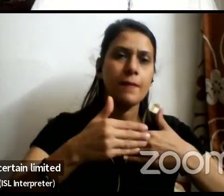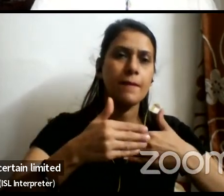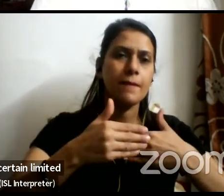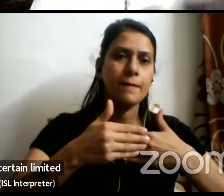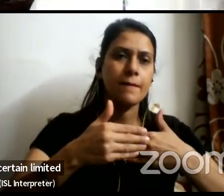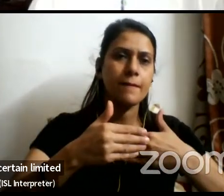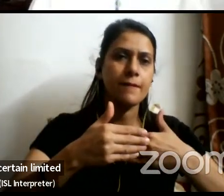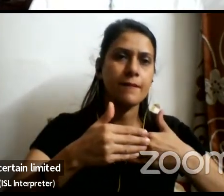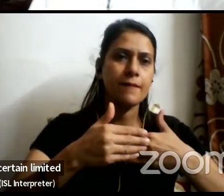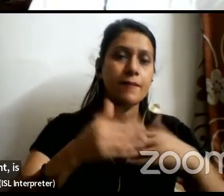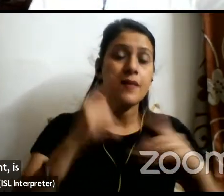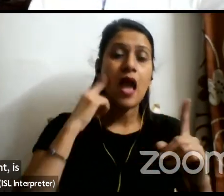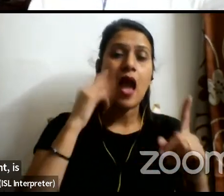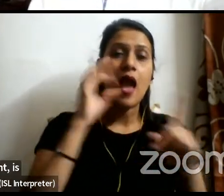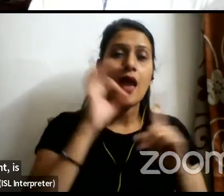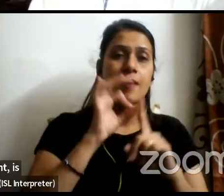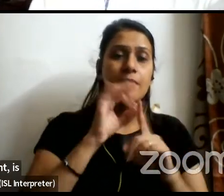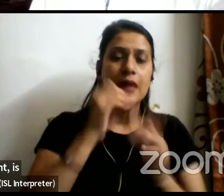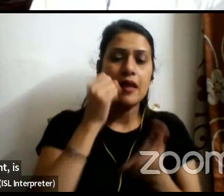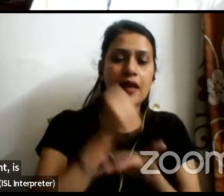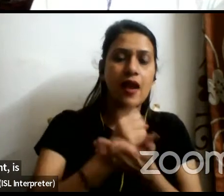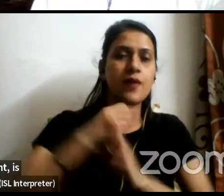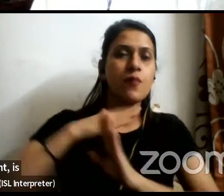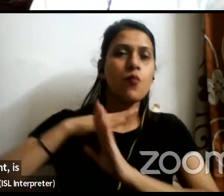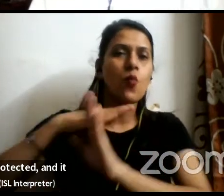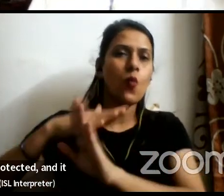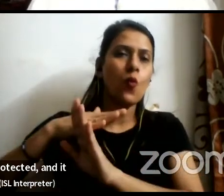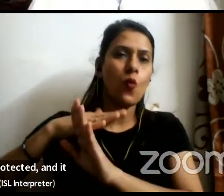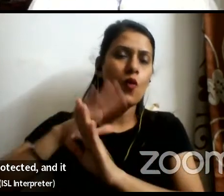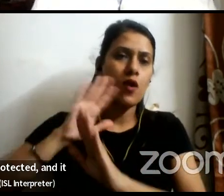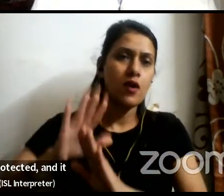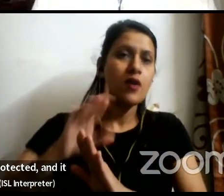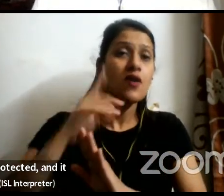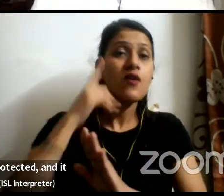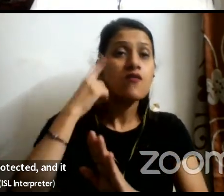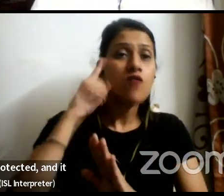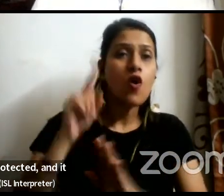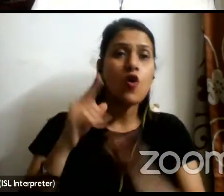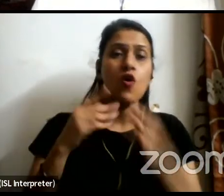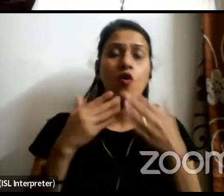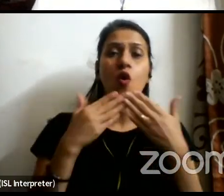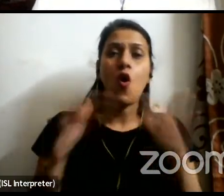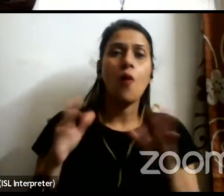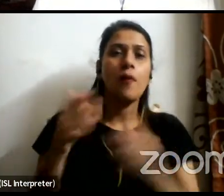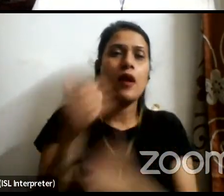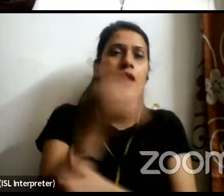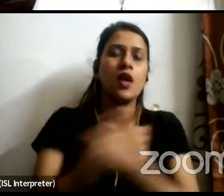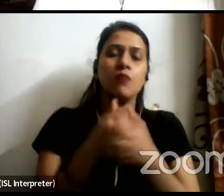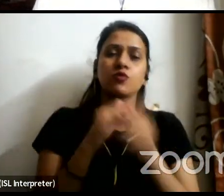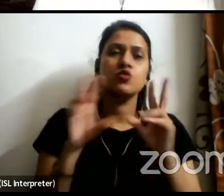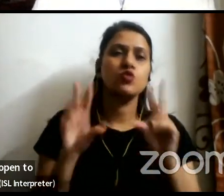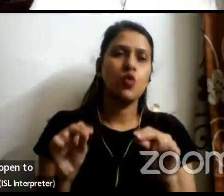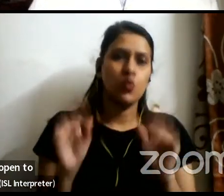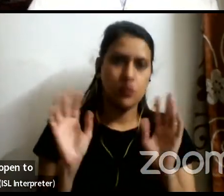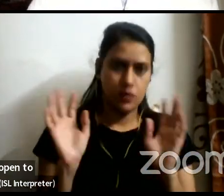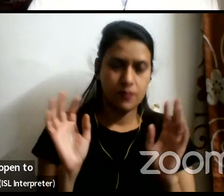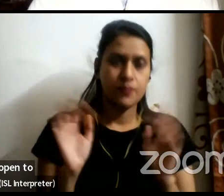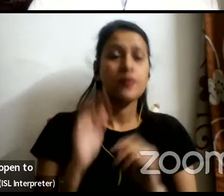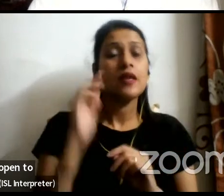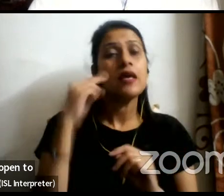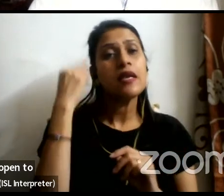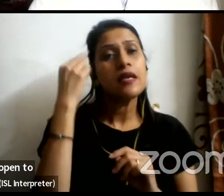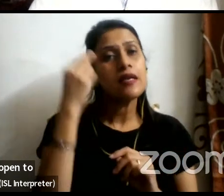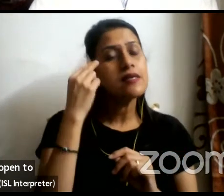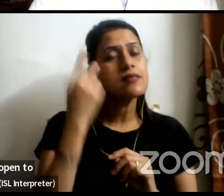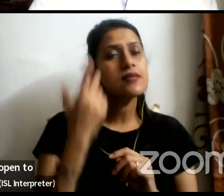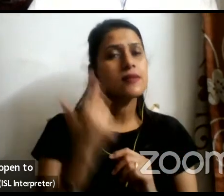my IP right is protected, and it doesn't have to be, I don't have to be open to competition. And the reason for that is because one